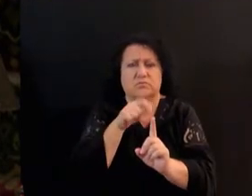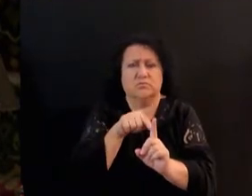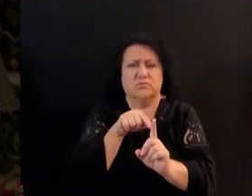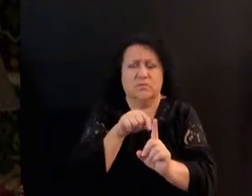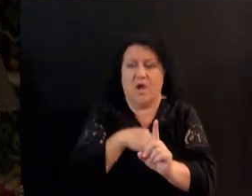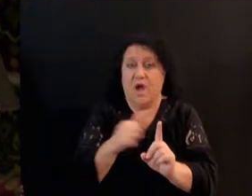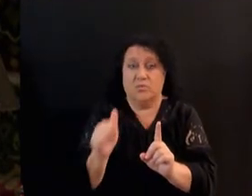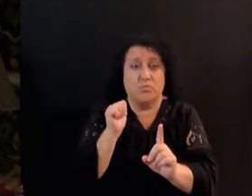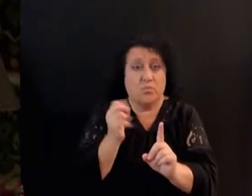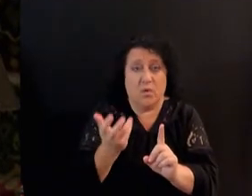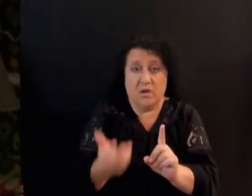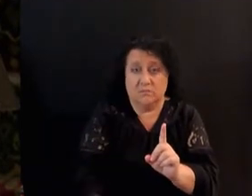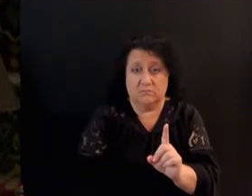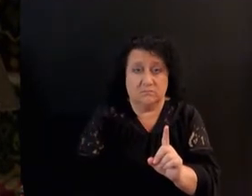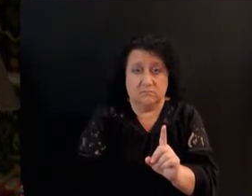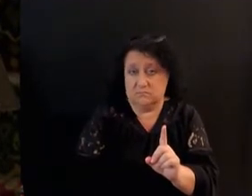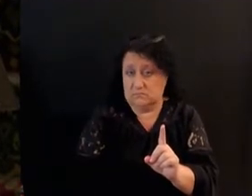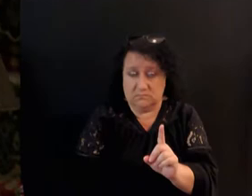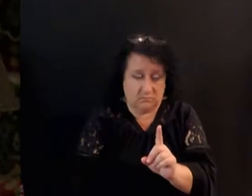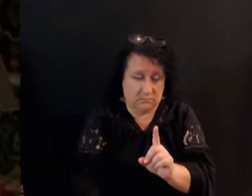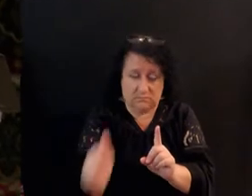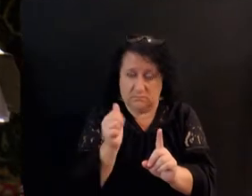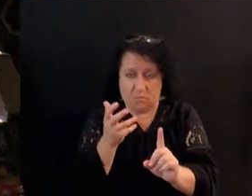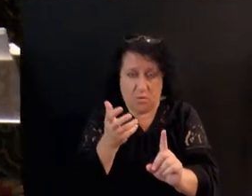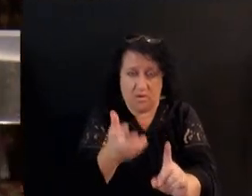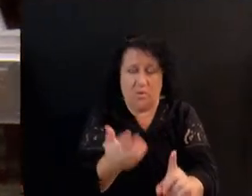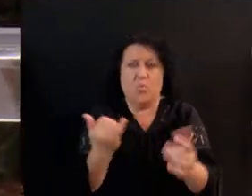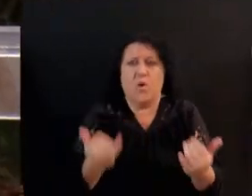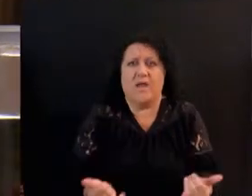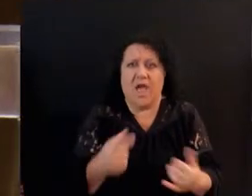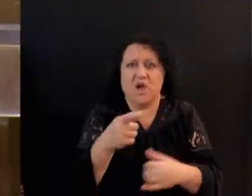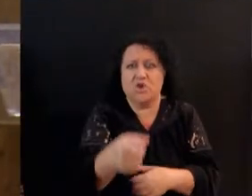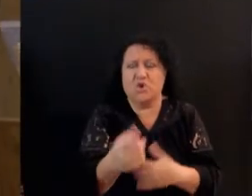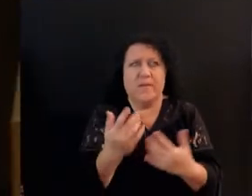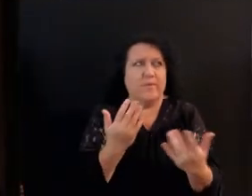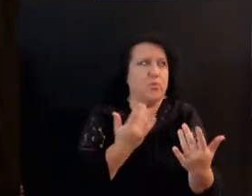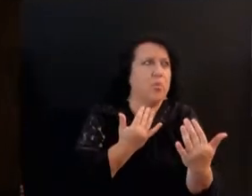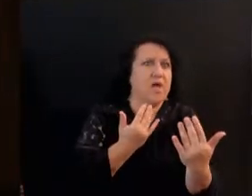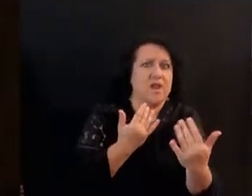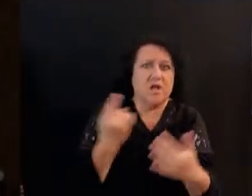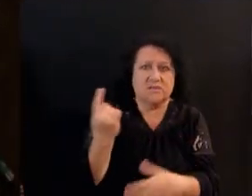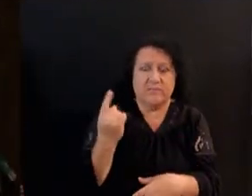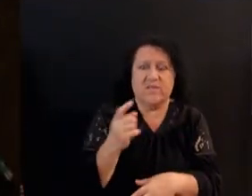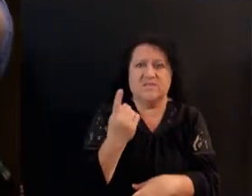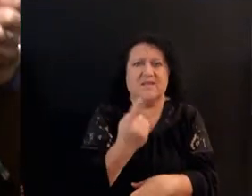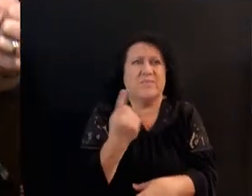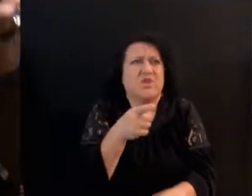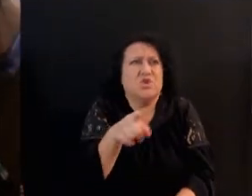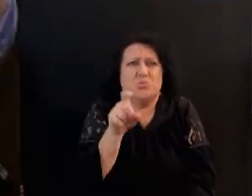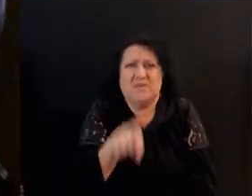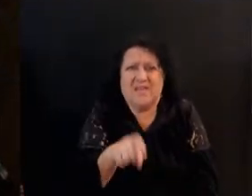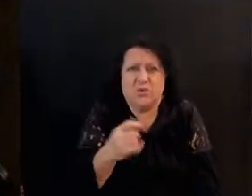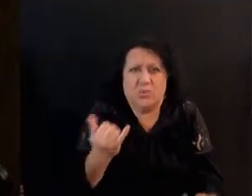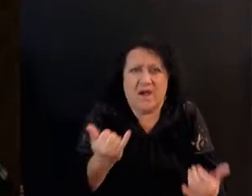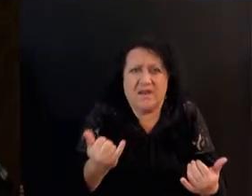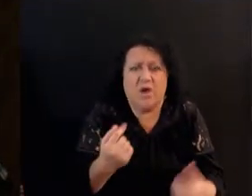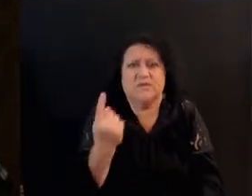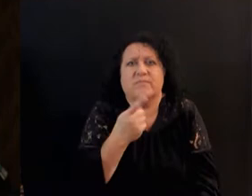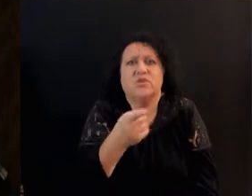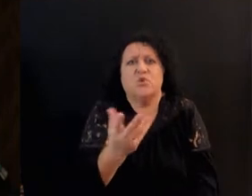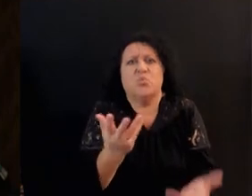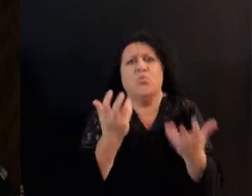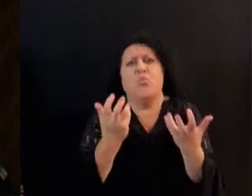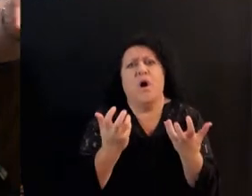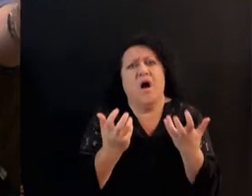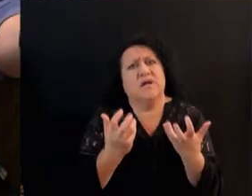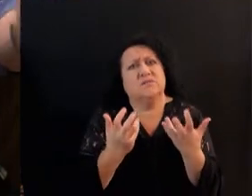I shall not want. Now, right now, you may have something that you're waiting on, something that you need in your life, something you were desiring in the depth of your